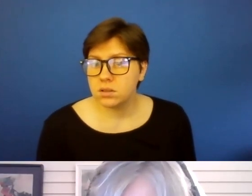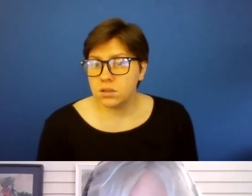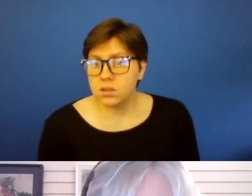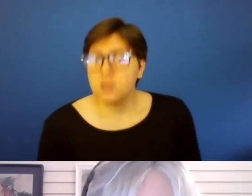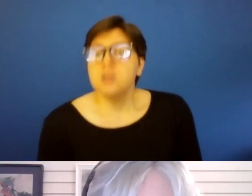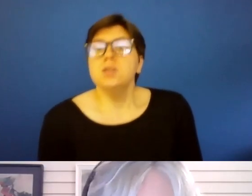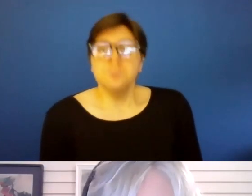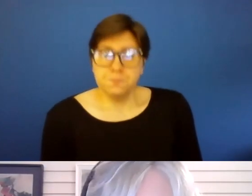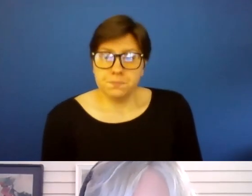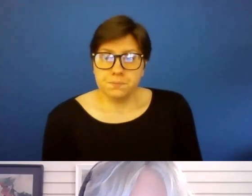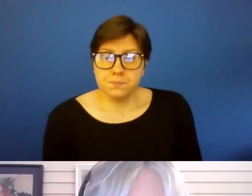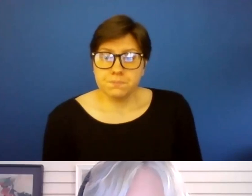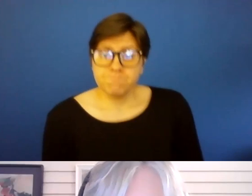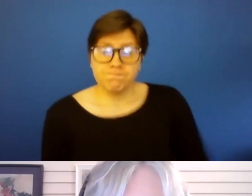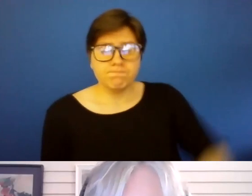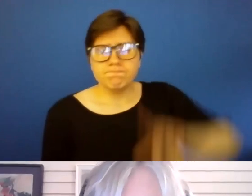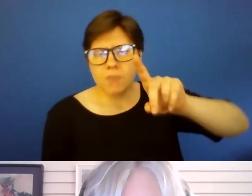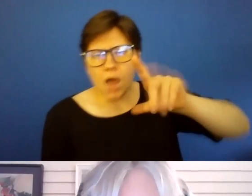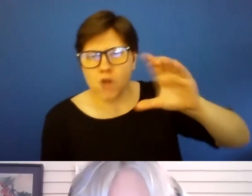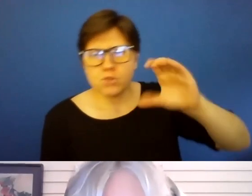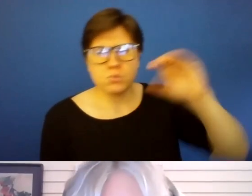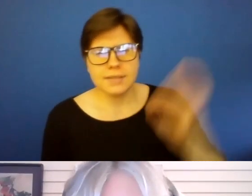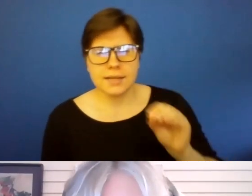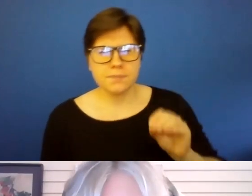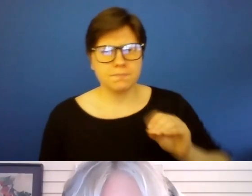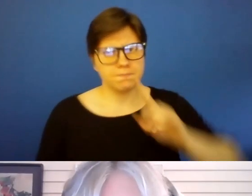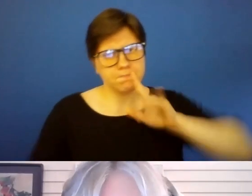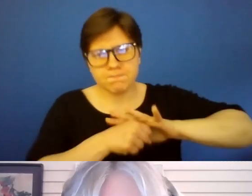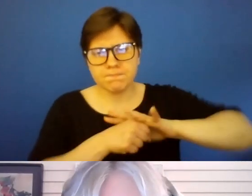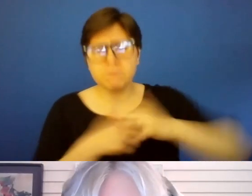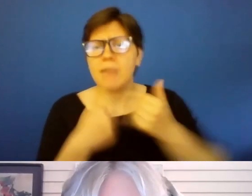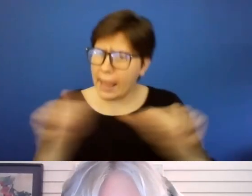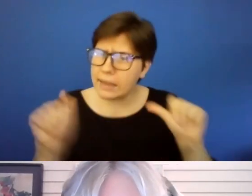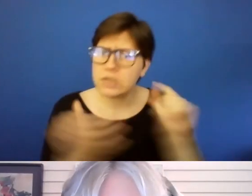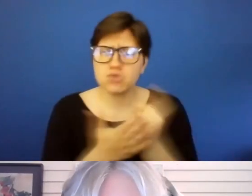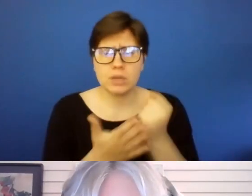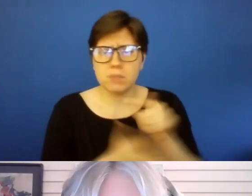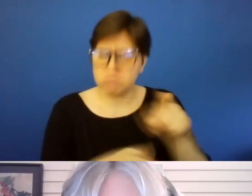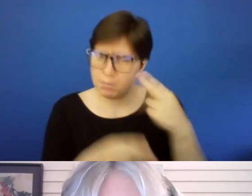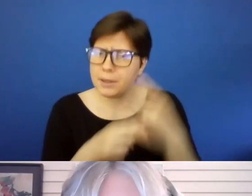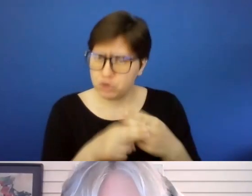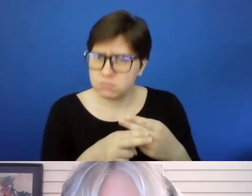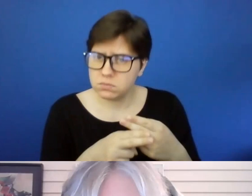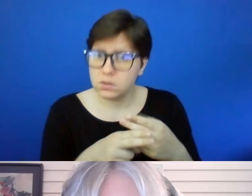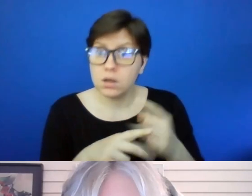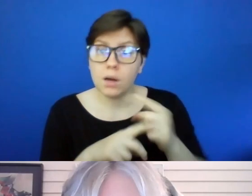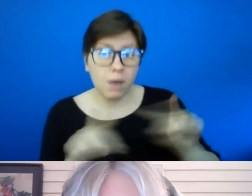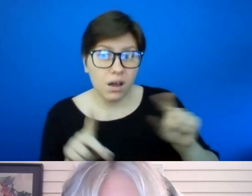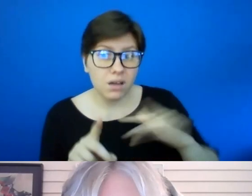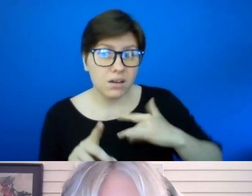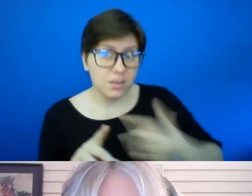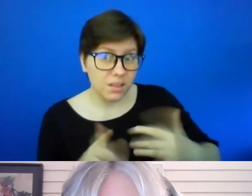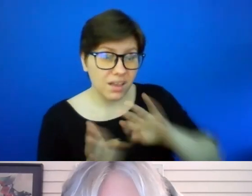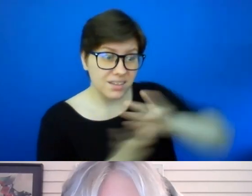We cannot have 100% certainty in any treatment, but usually the side effect of